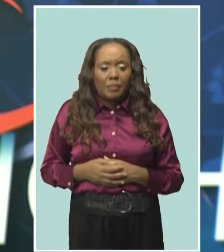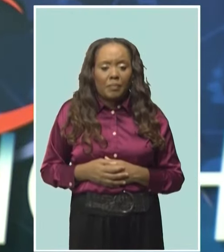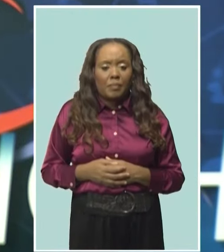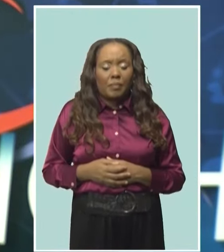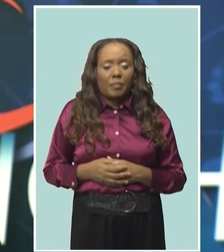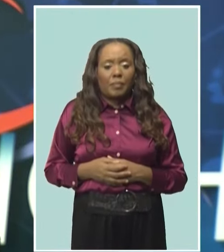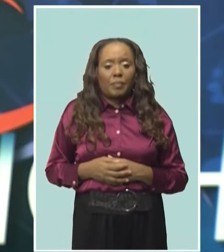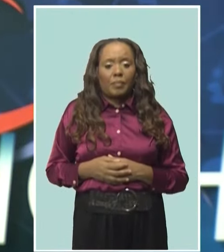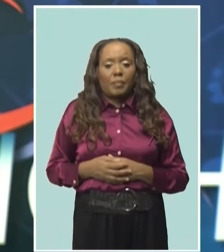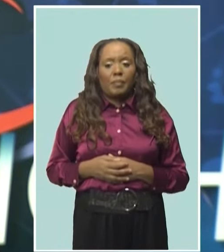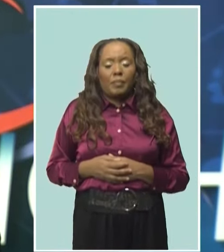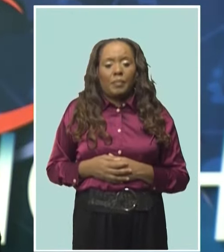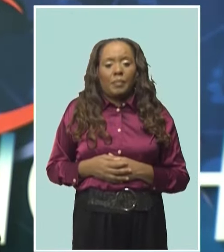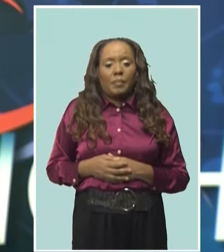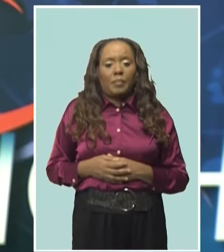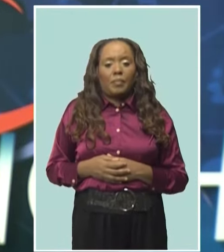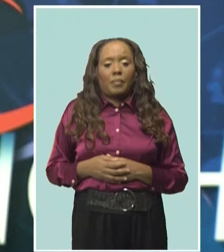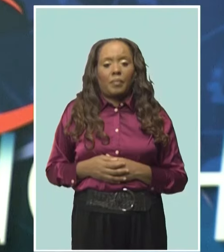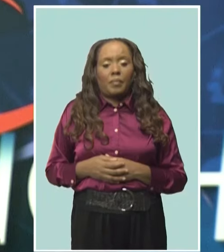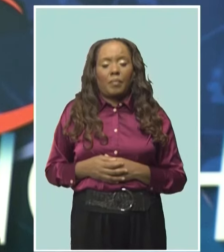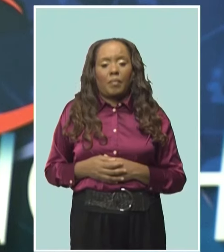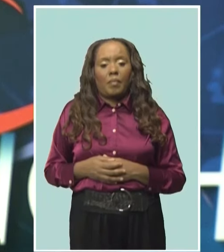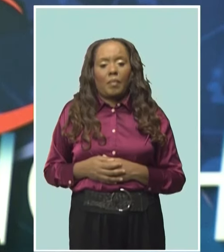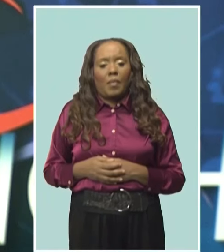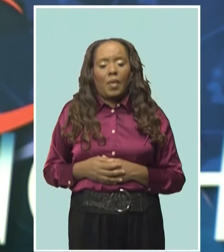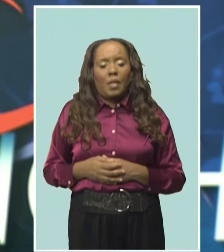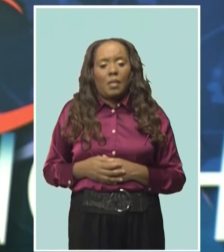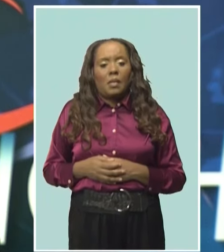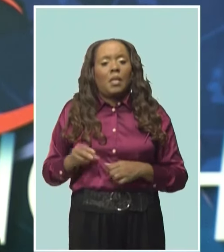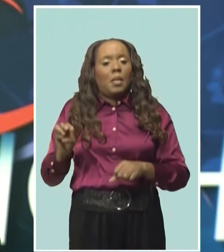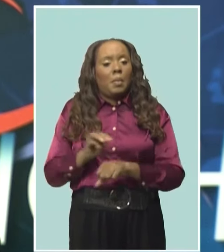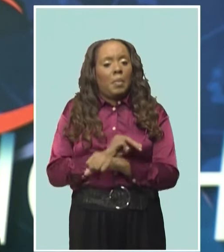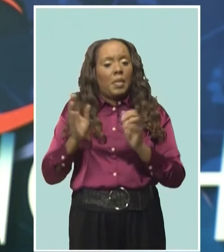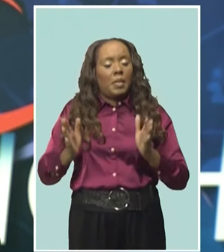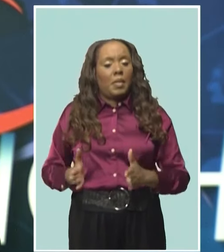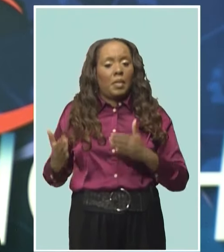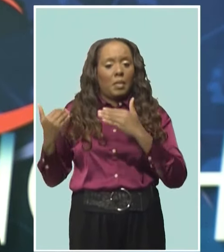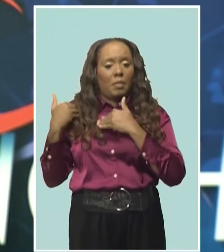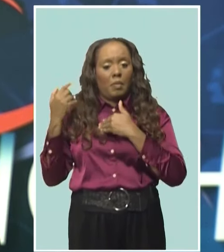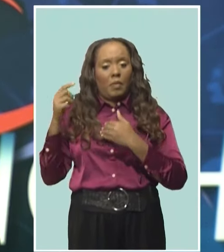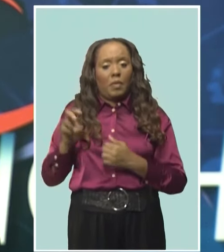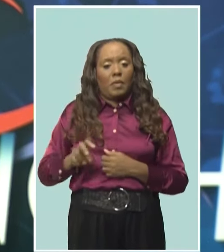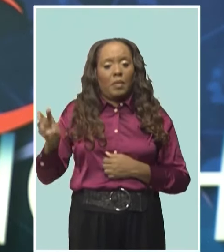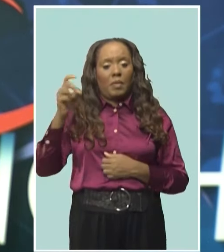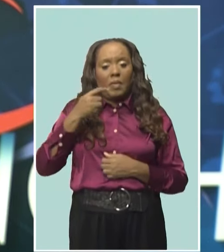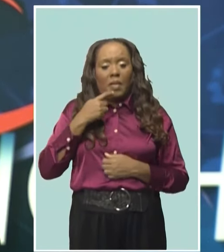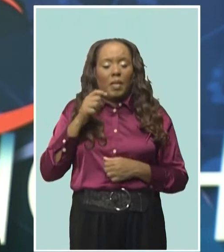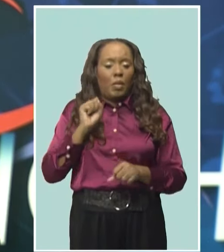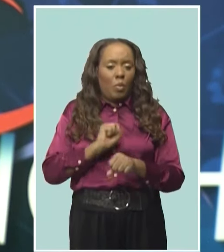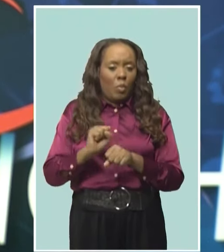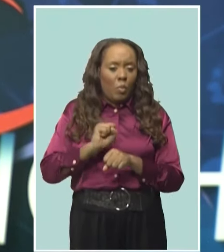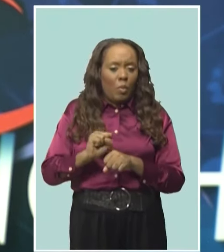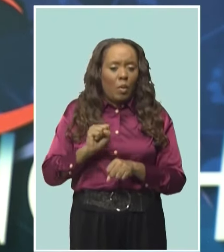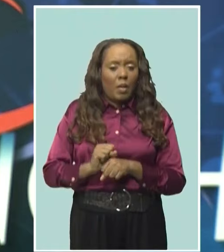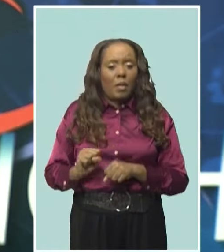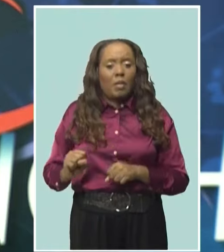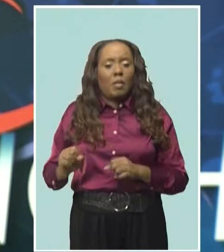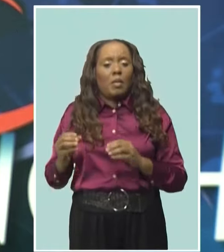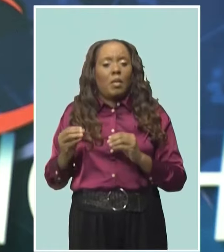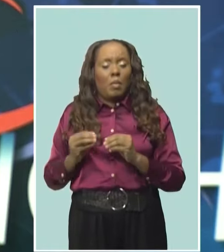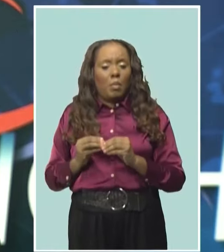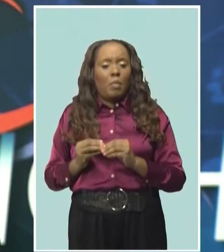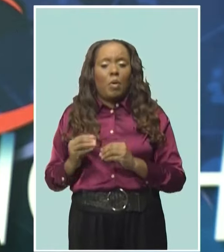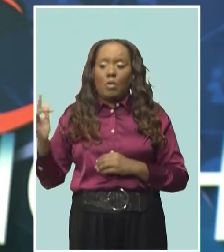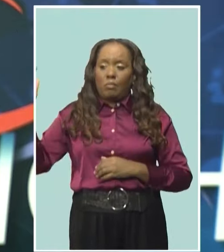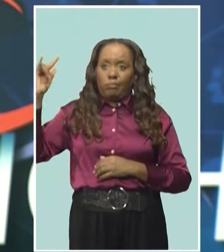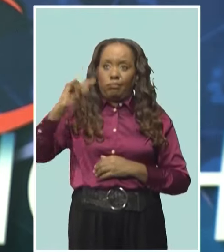Minister of Tourism and International Transport Ian Gooding-Edgell has reaffirmed that his ministry is working hard to bring more airlift